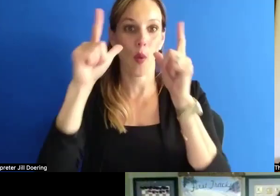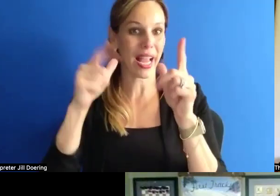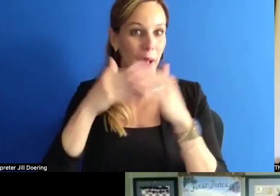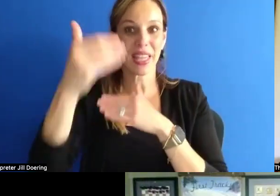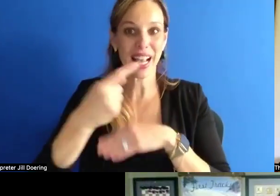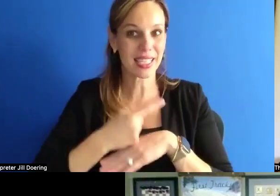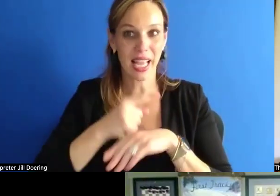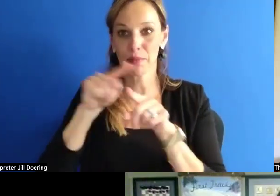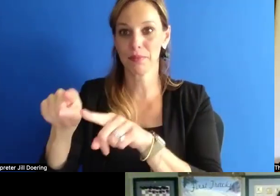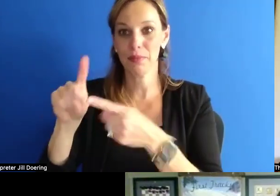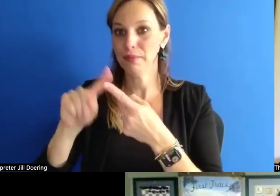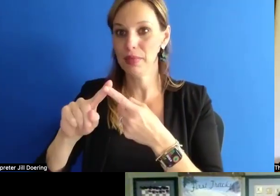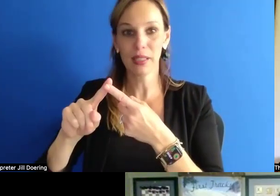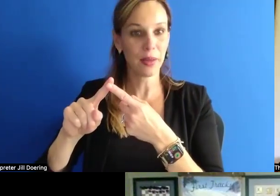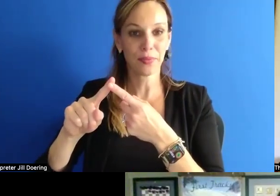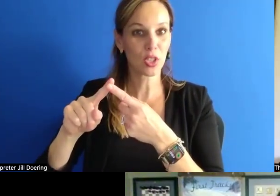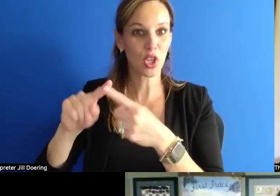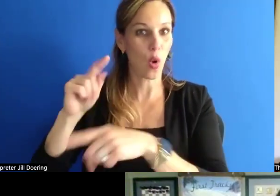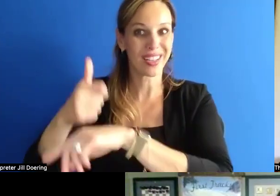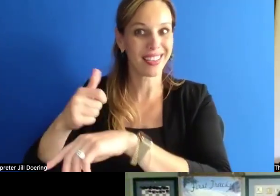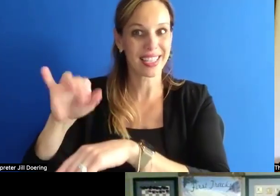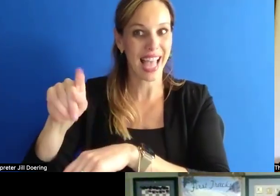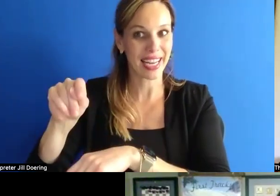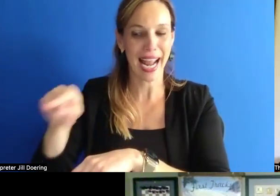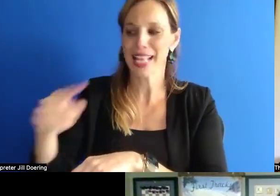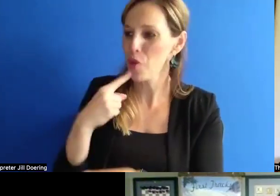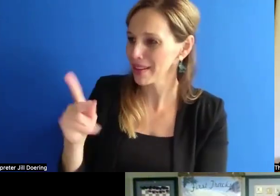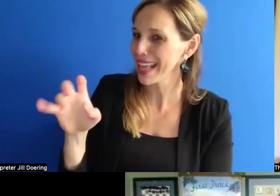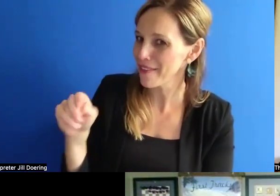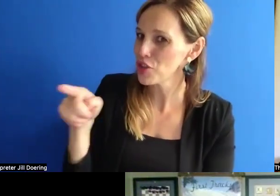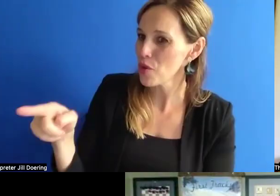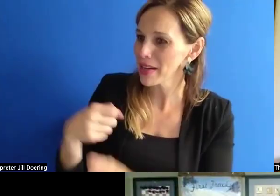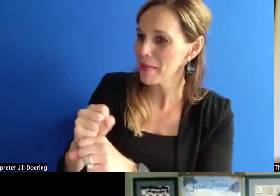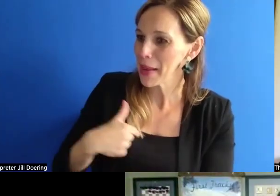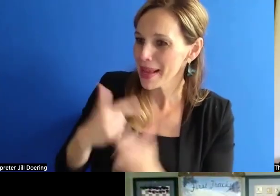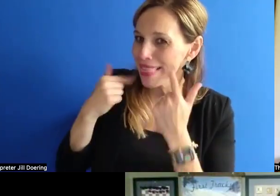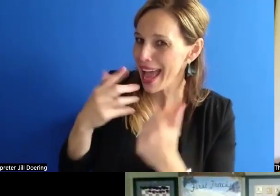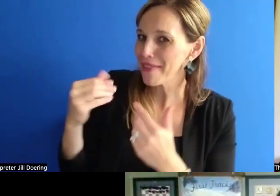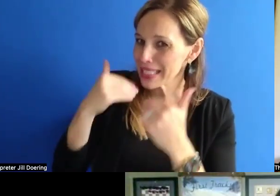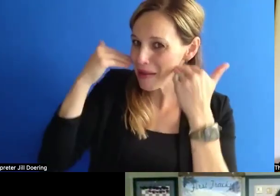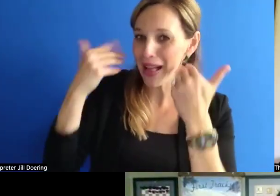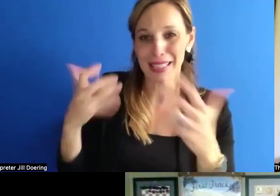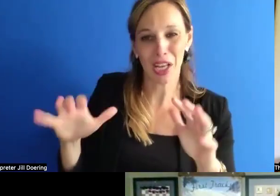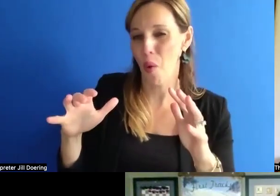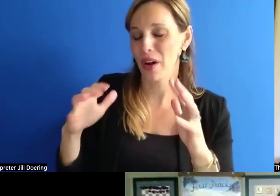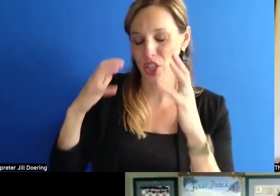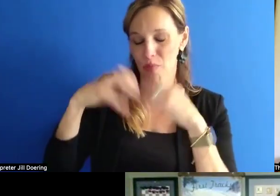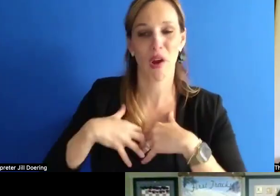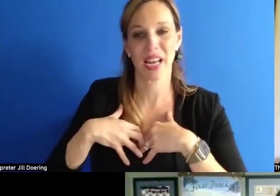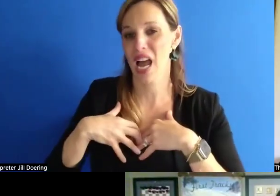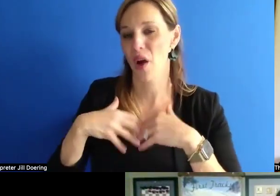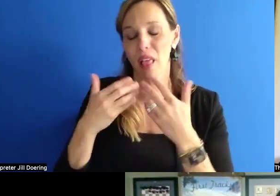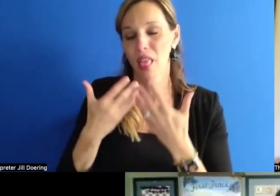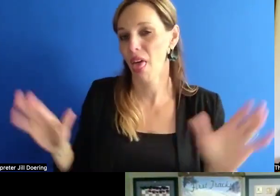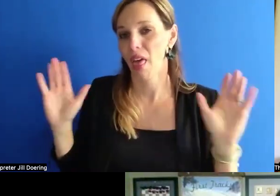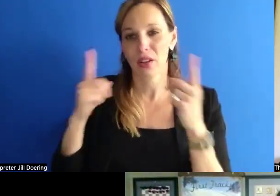like, Kevin, you have to make me laugh and smile every second of this day so that I don't break down and lose it. But,